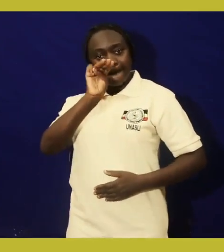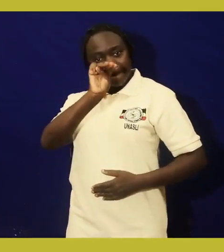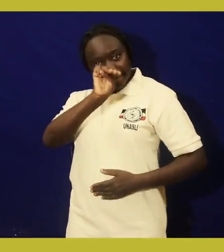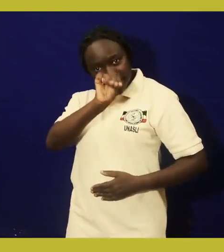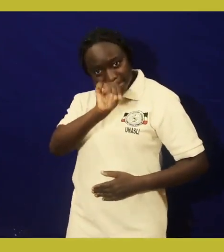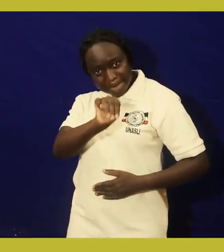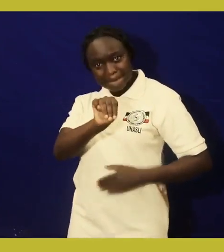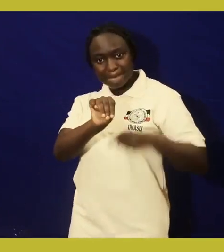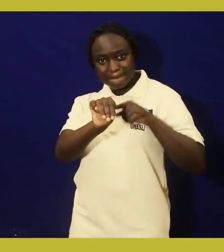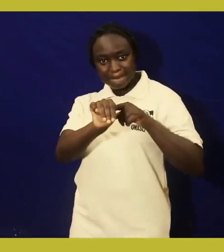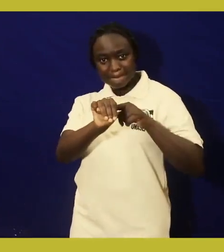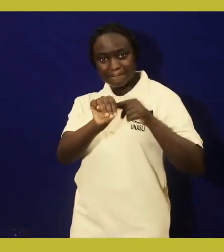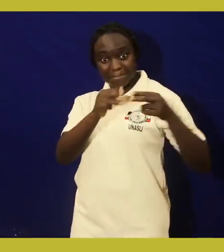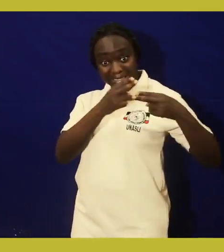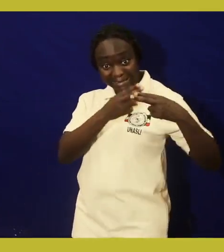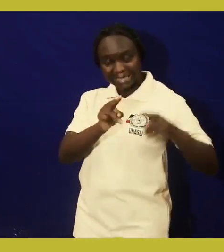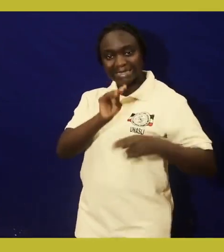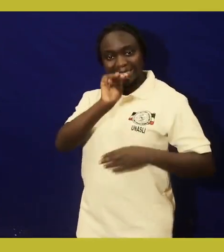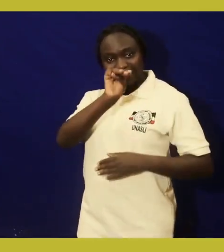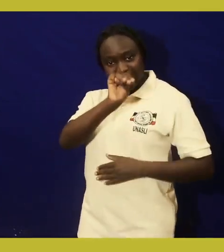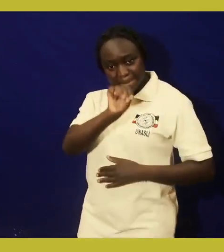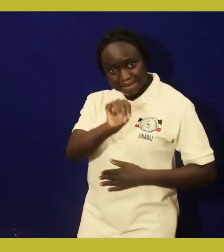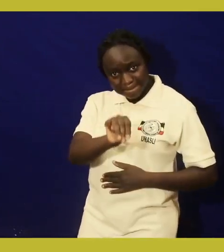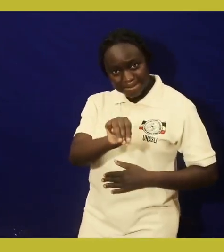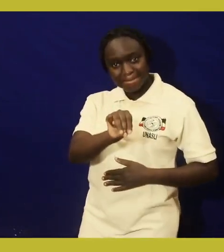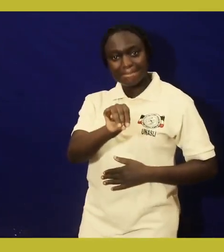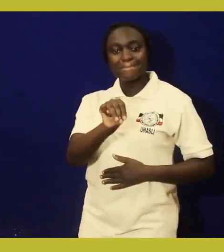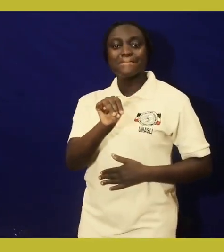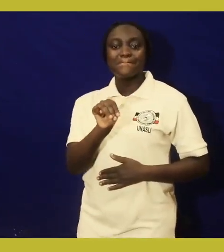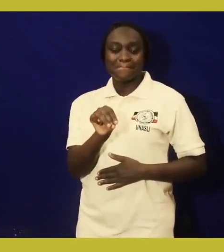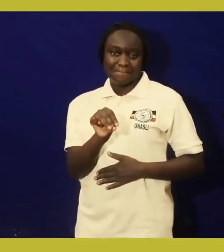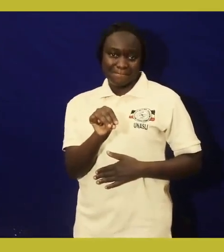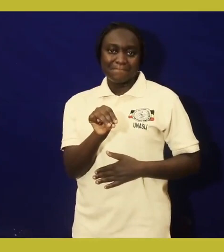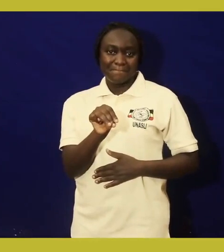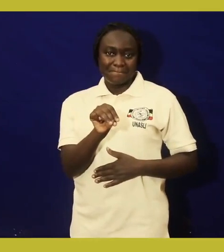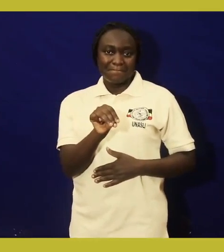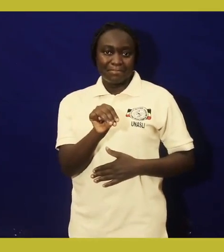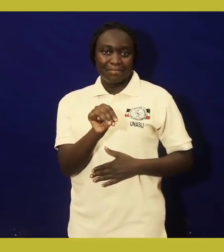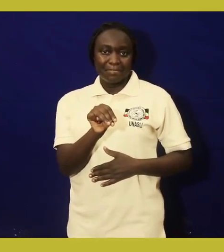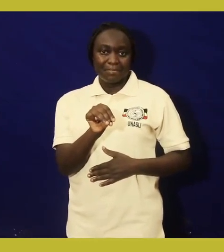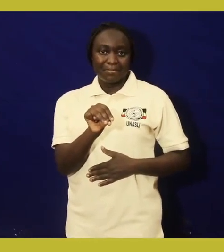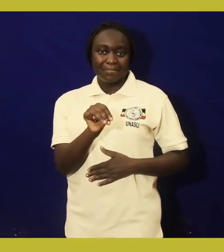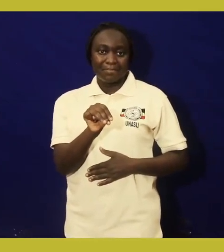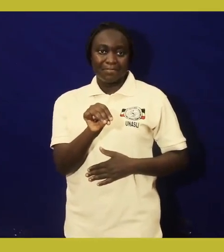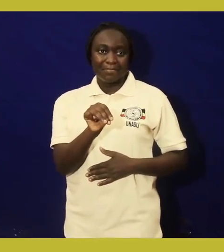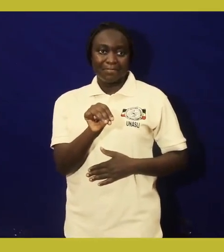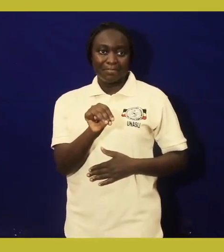the word mother begins with M.